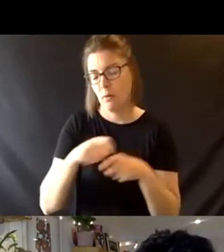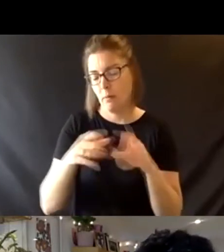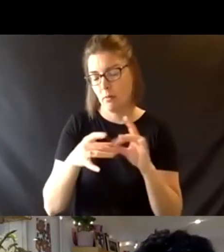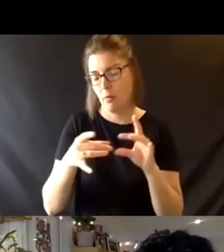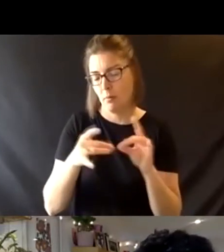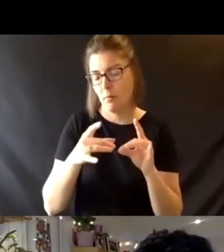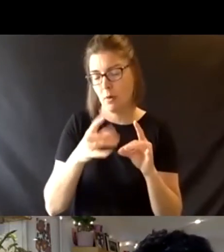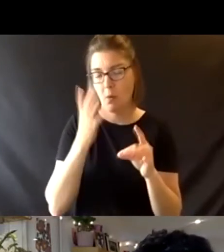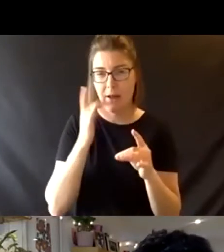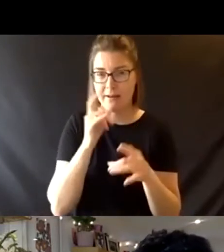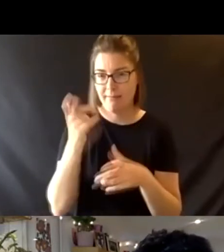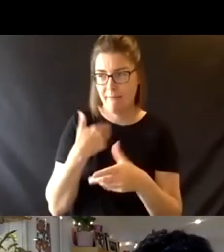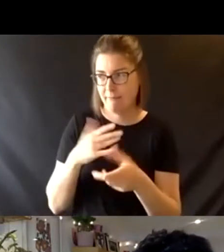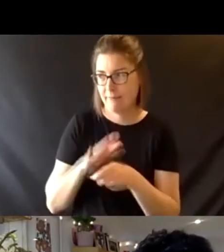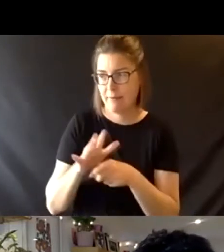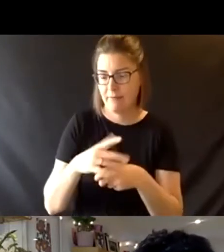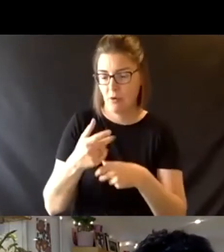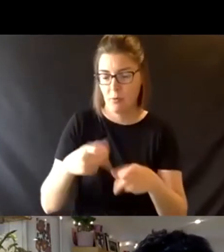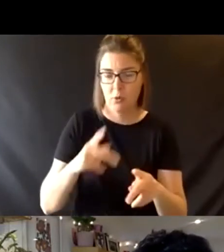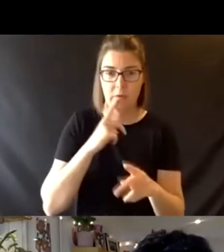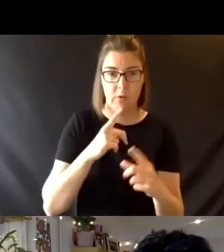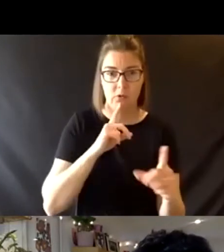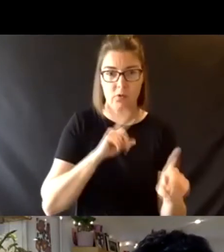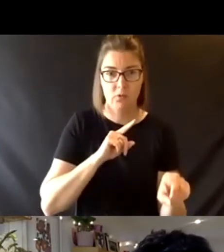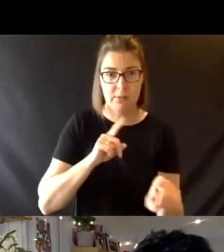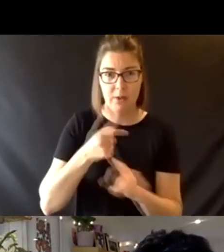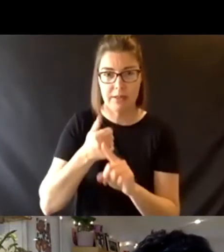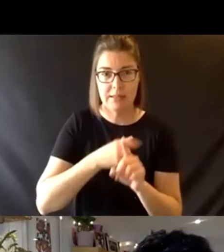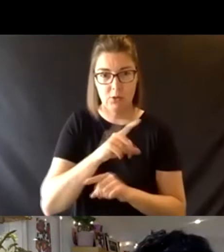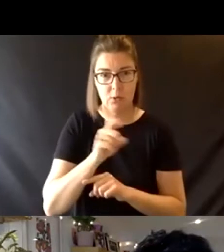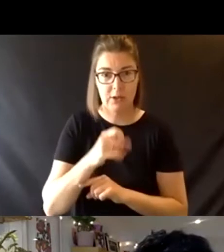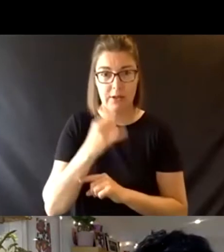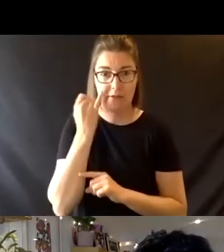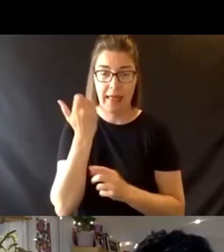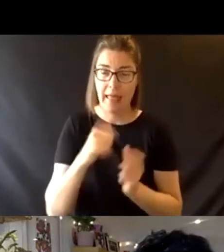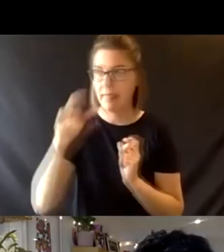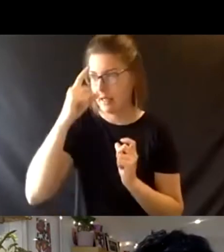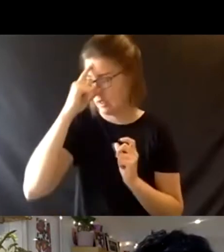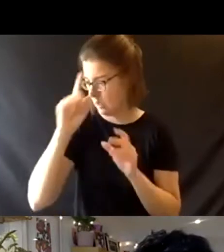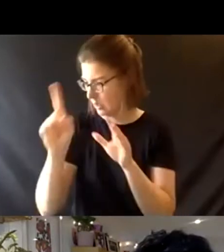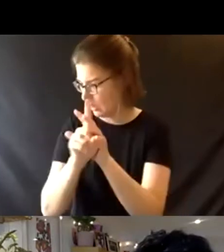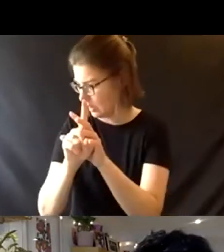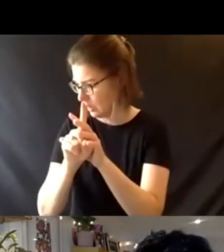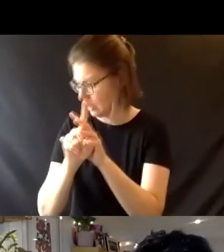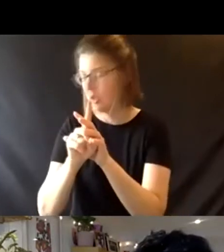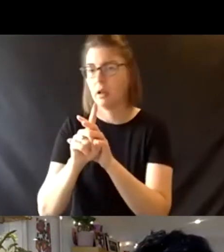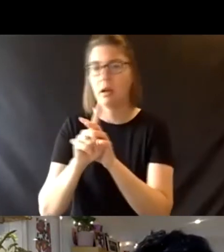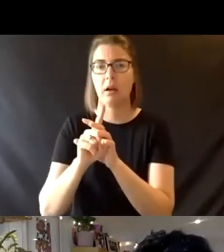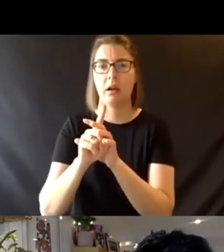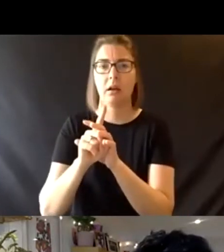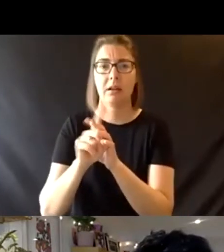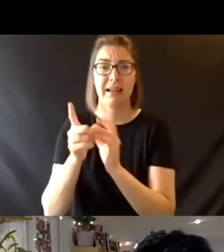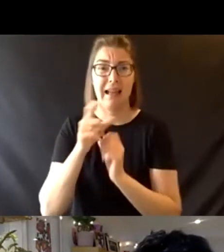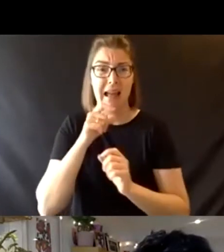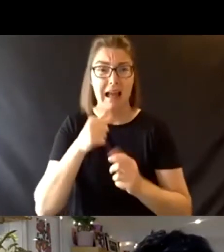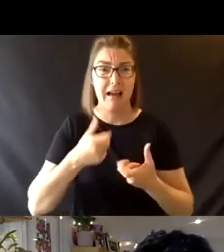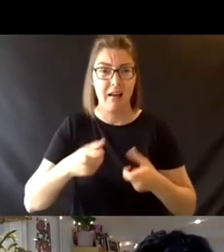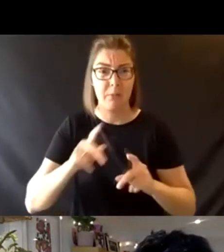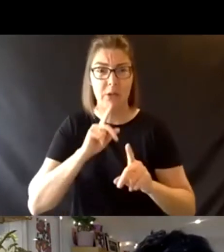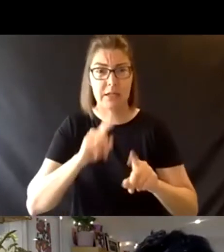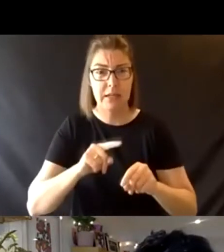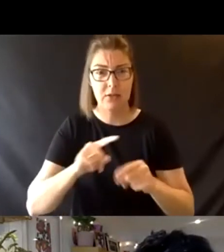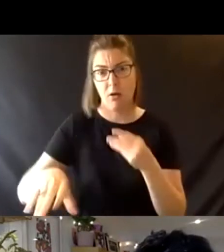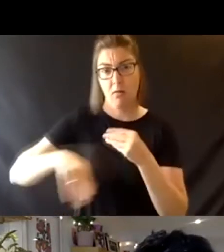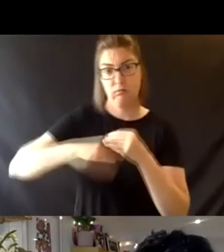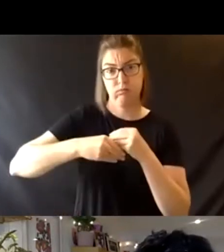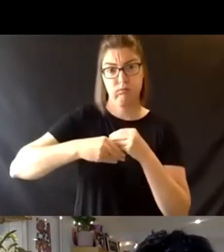opportunity time-wise to have each panelist respond to each question. So if there is something we were talking about that you didn't get the opportunity to address,